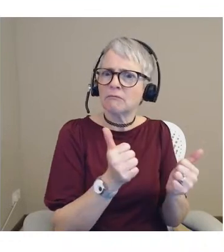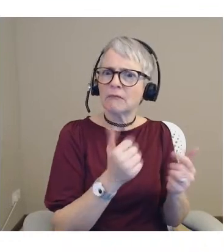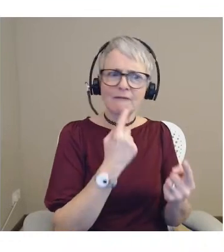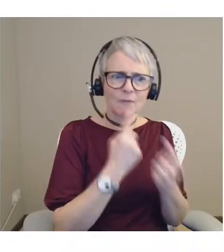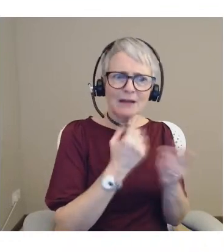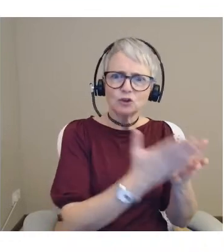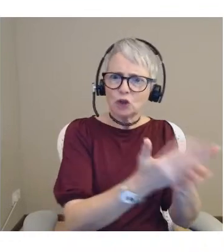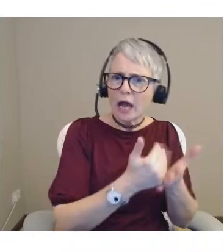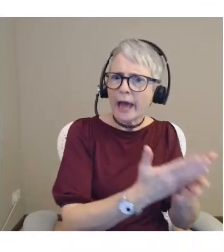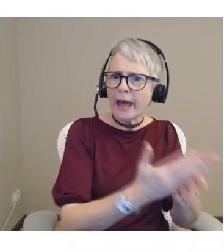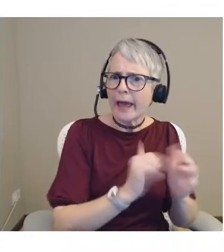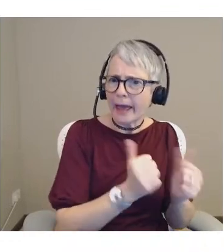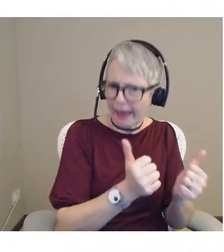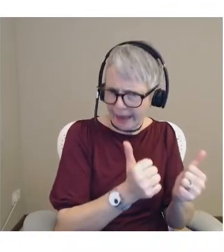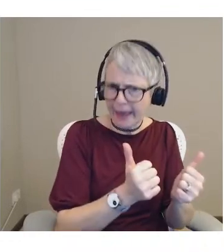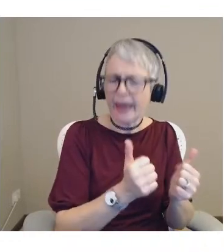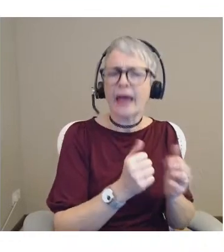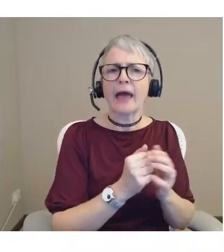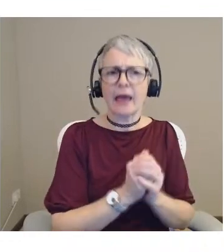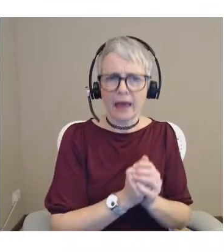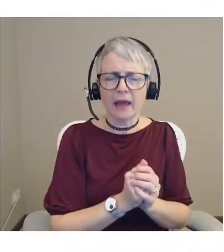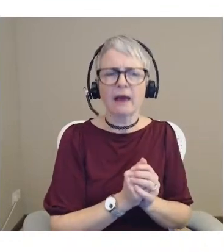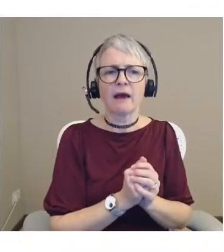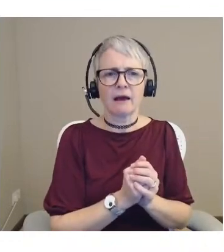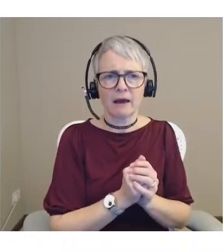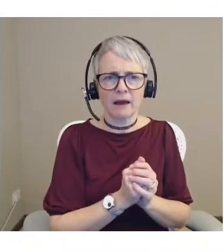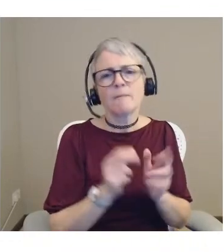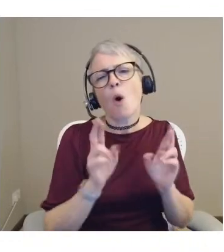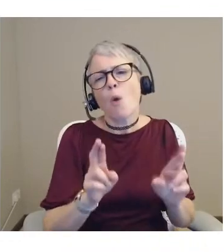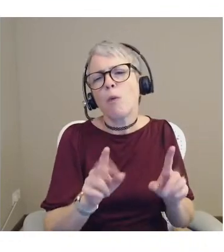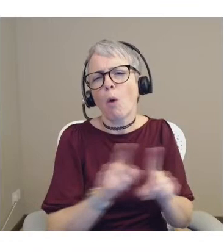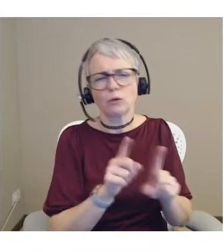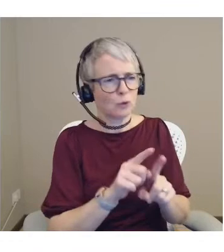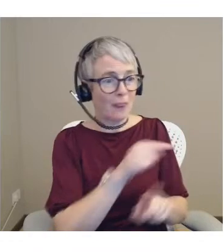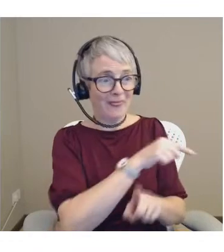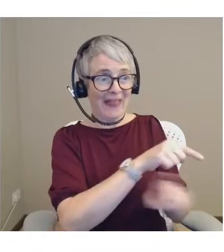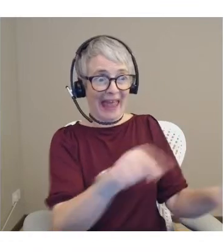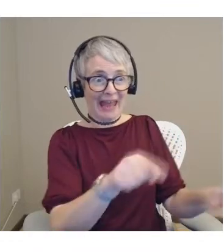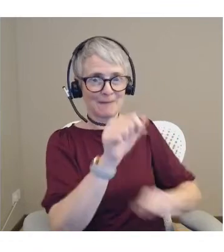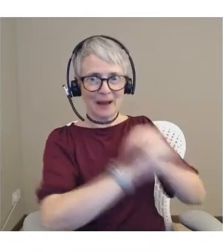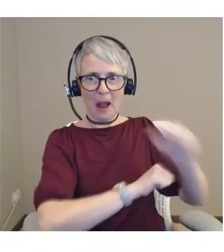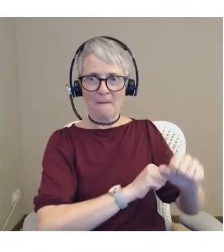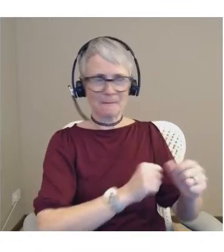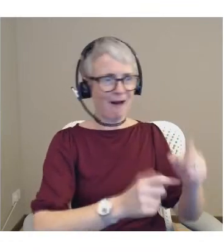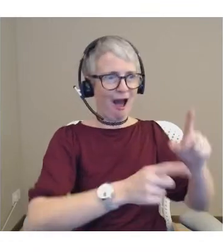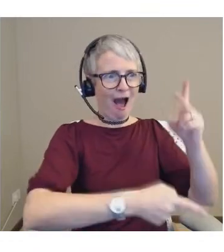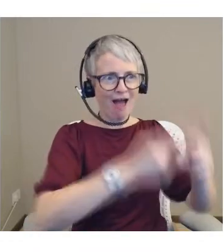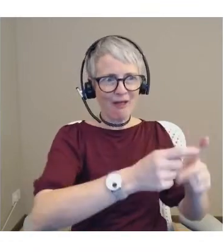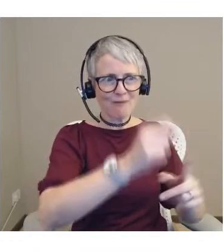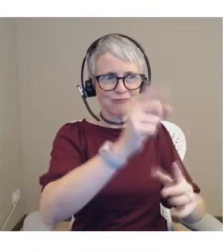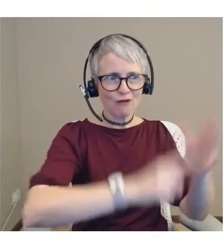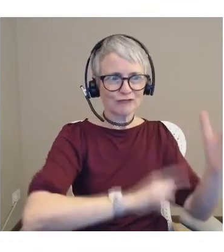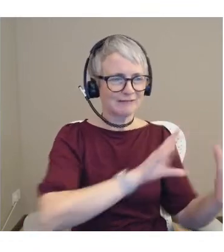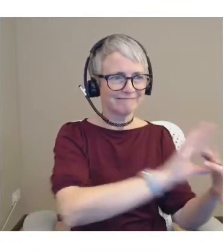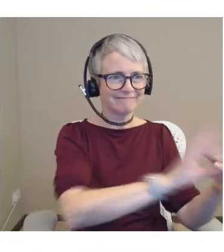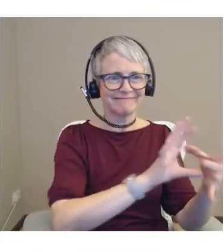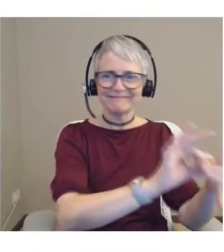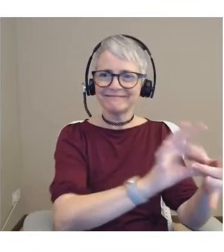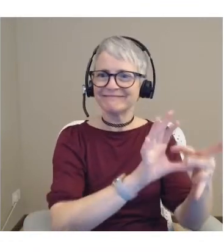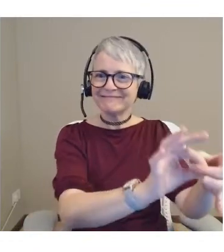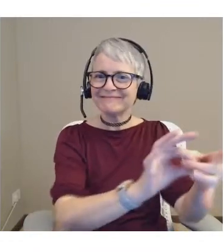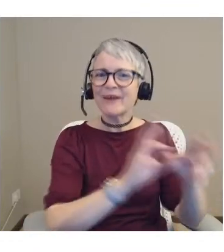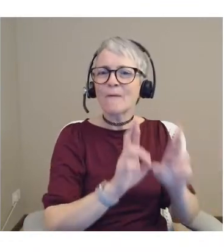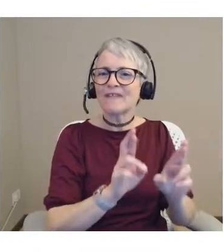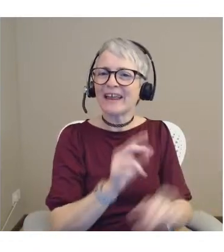I hope collaborative working on a range of other projects as well. And